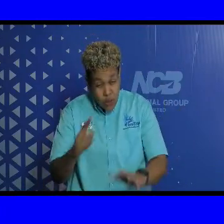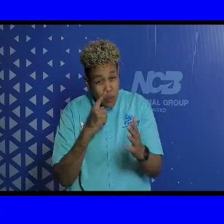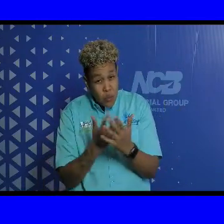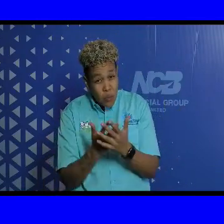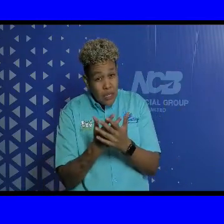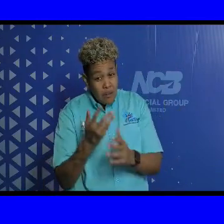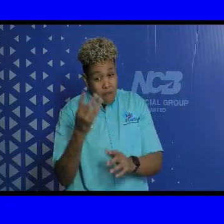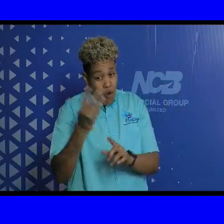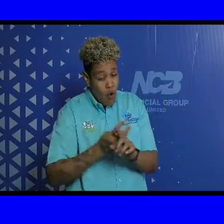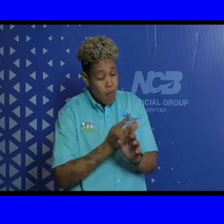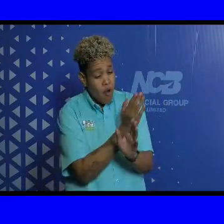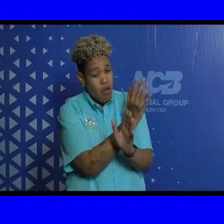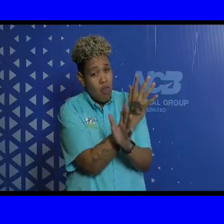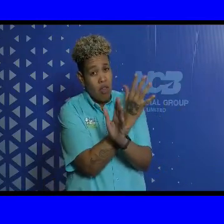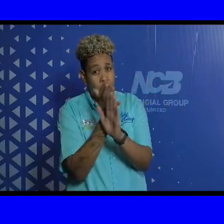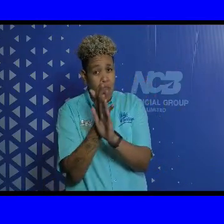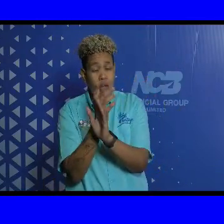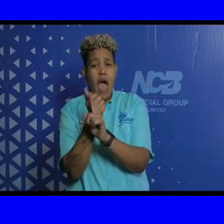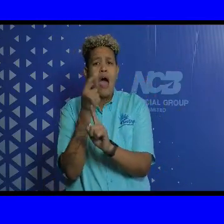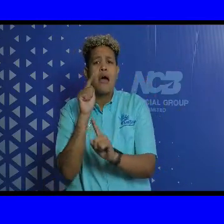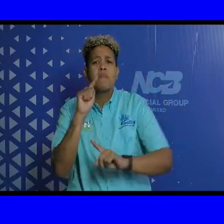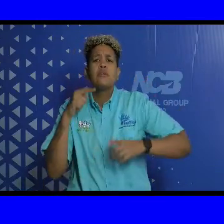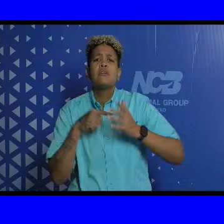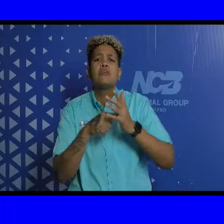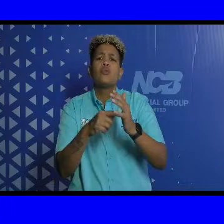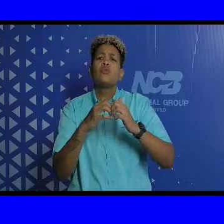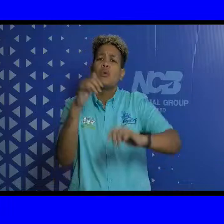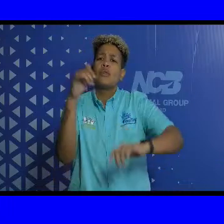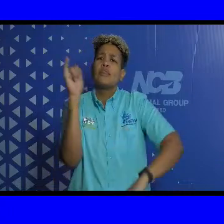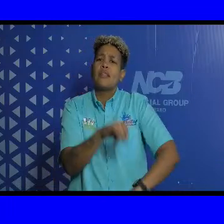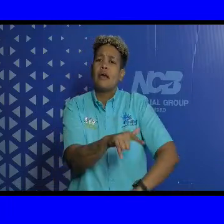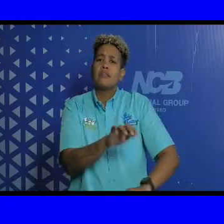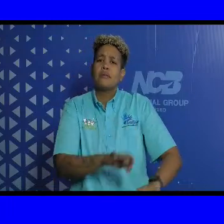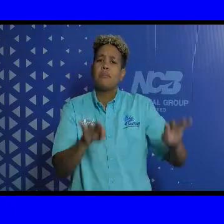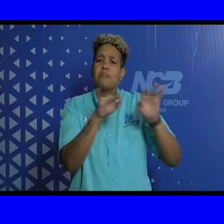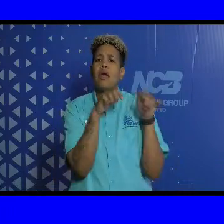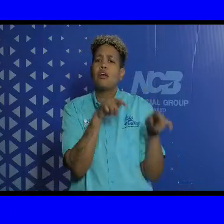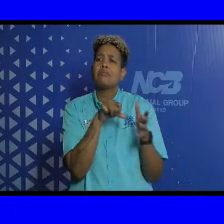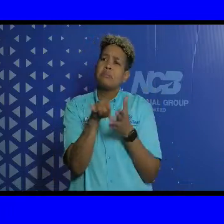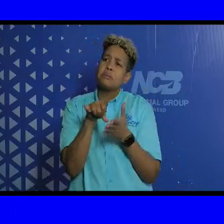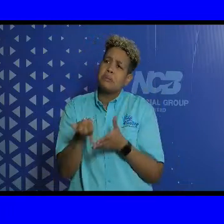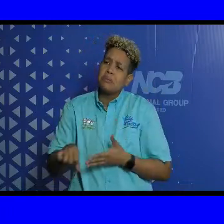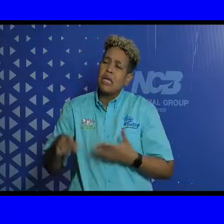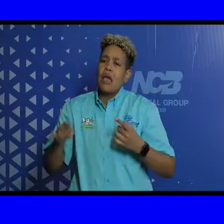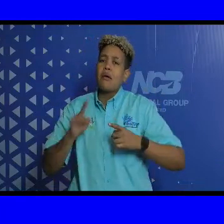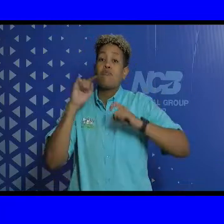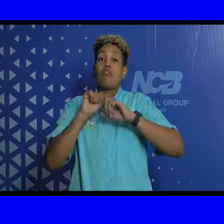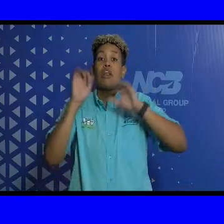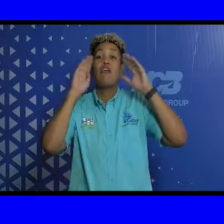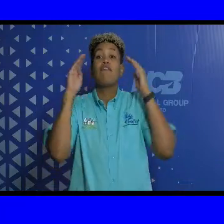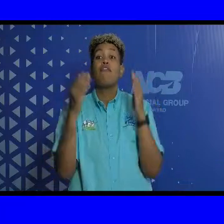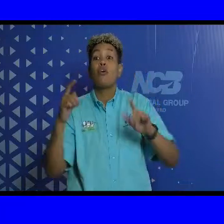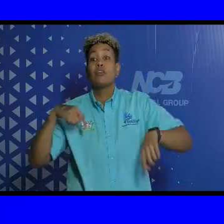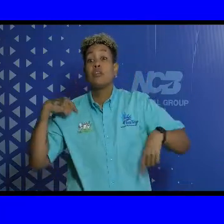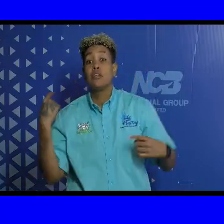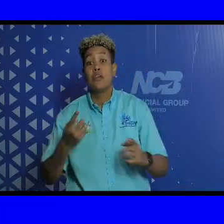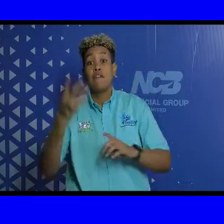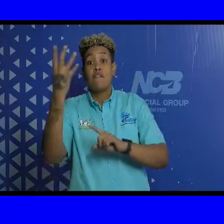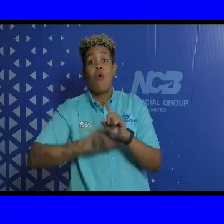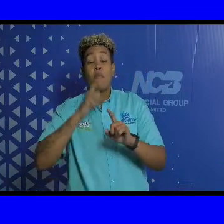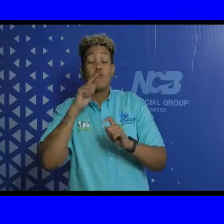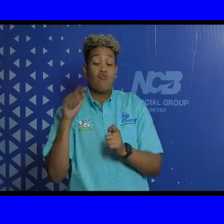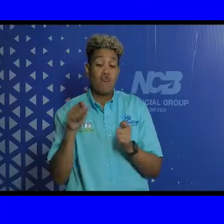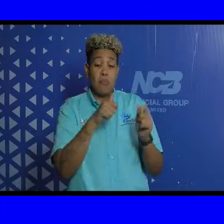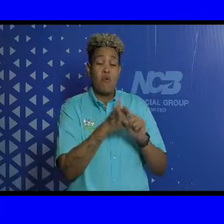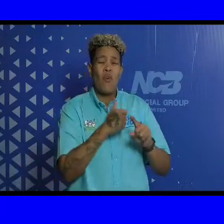past 4 months is designed to enact that imperative. The focus over the past 4 months was to